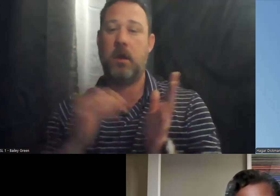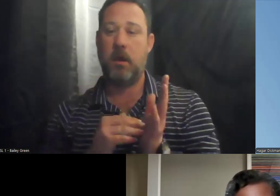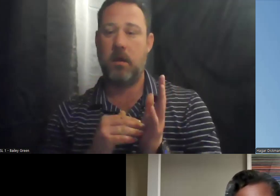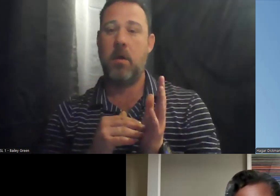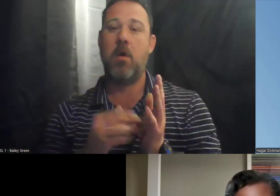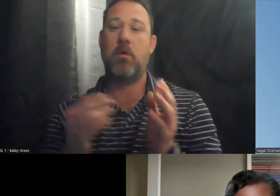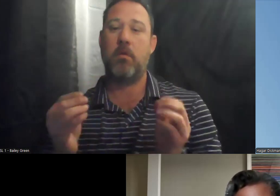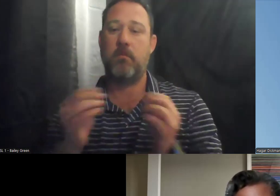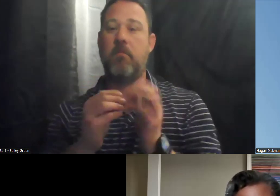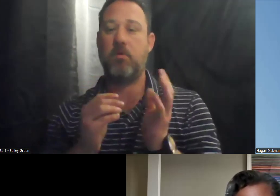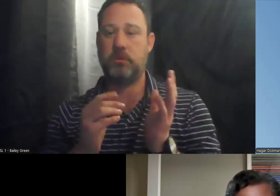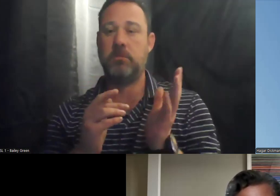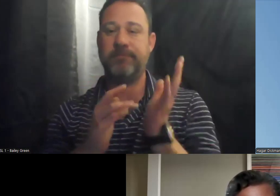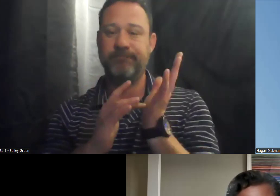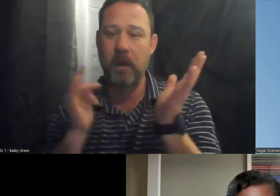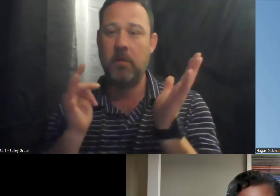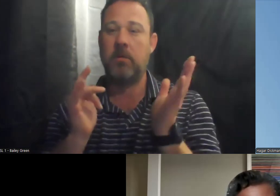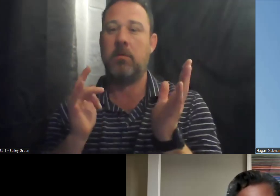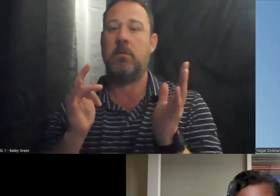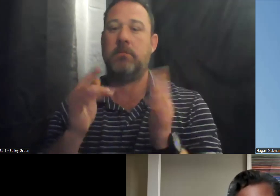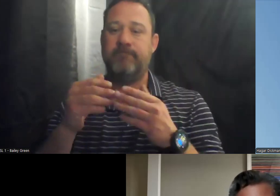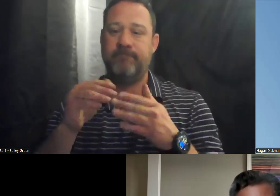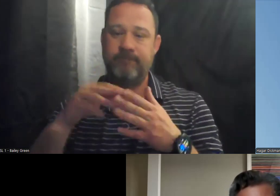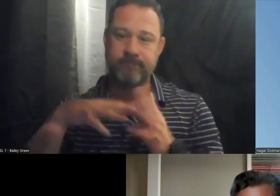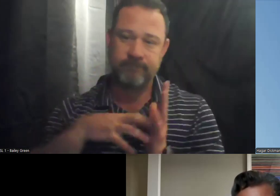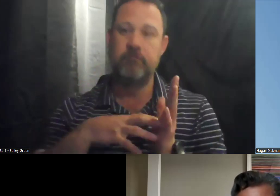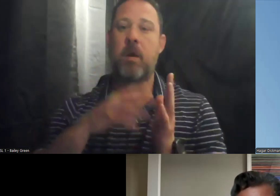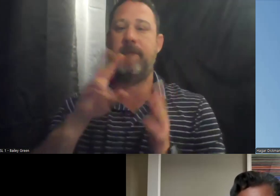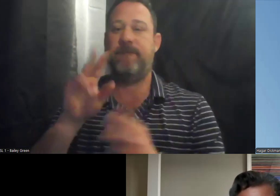most vulnerable cross sections of our population. Our